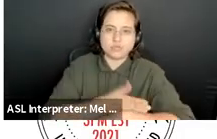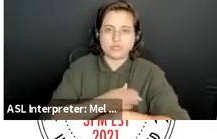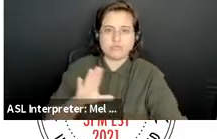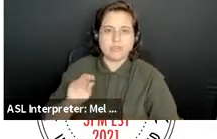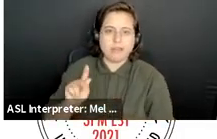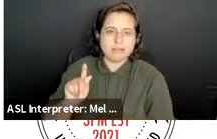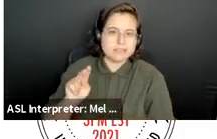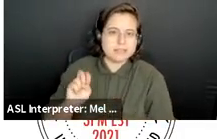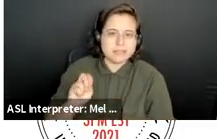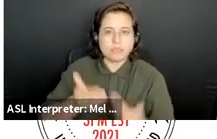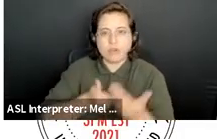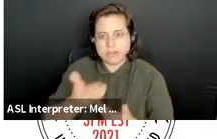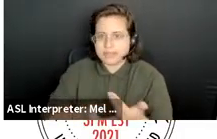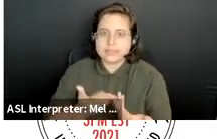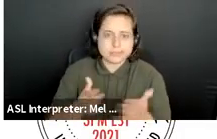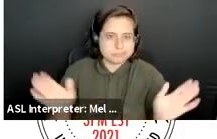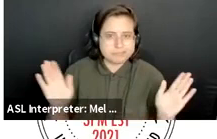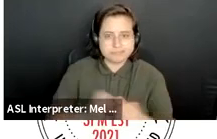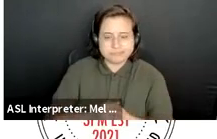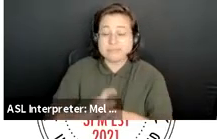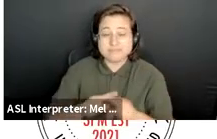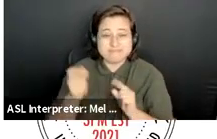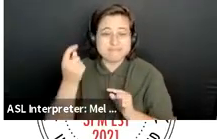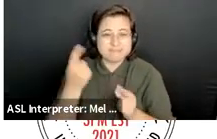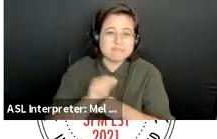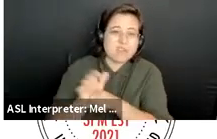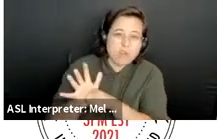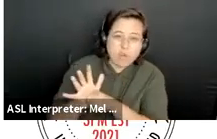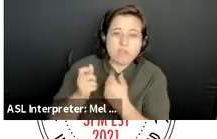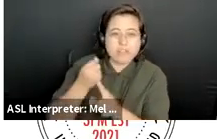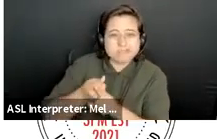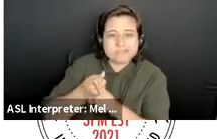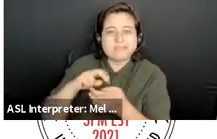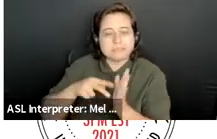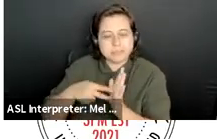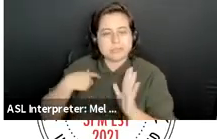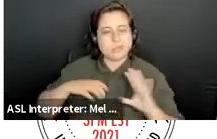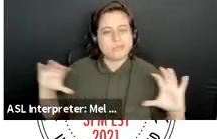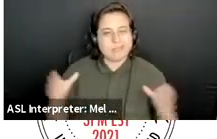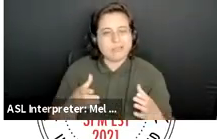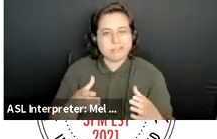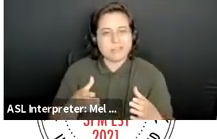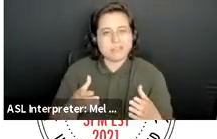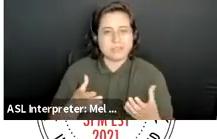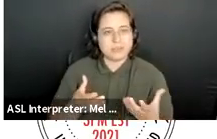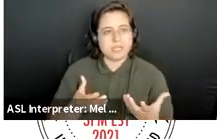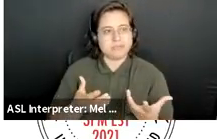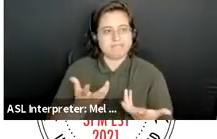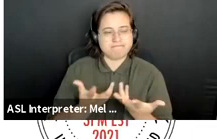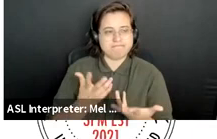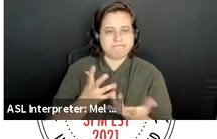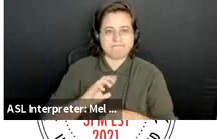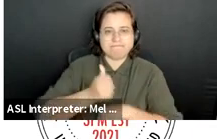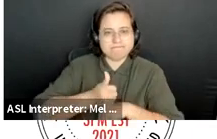and large. At the same time, since the onset of COVID, we have collectively been forming and advancing